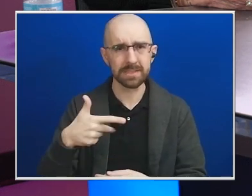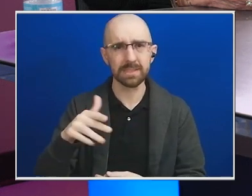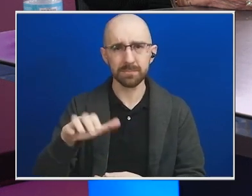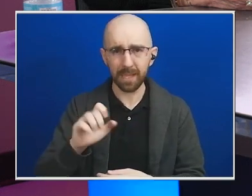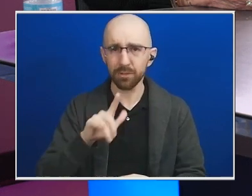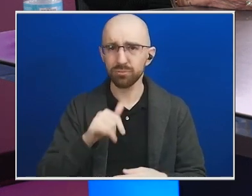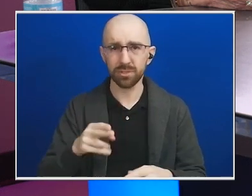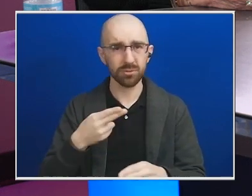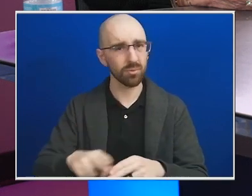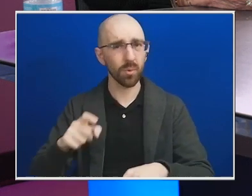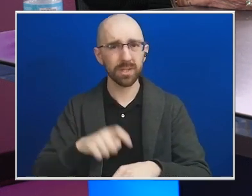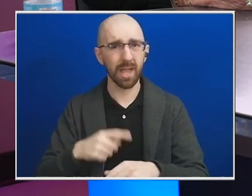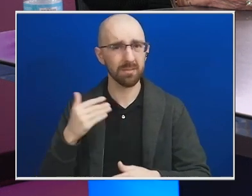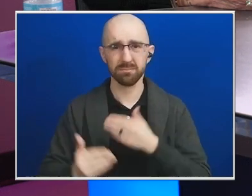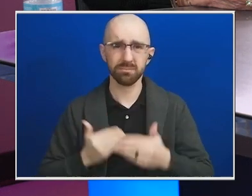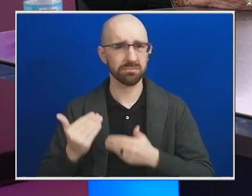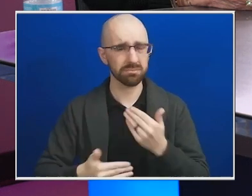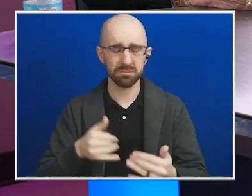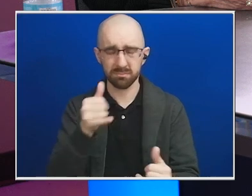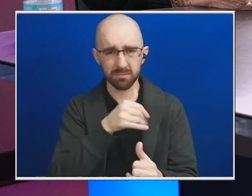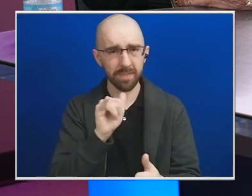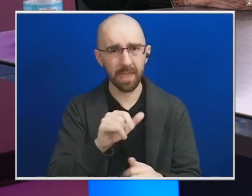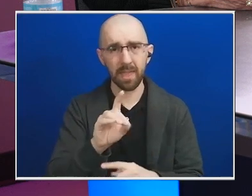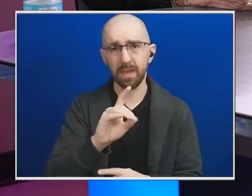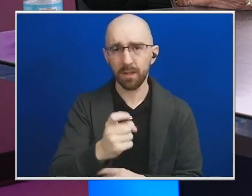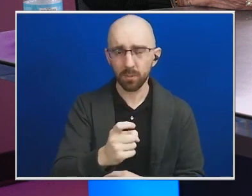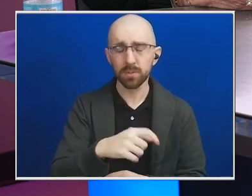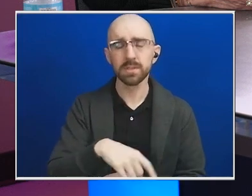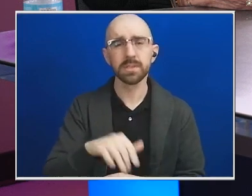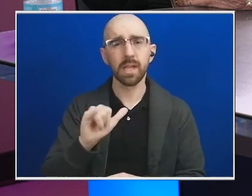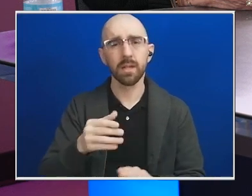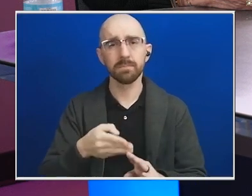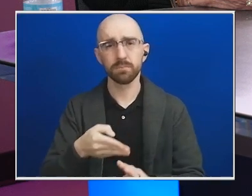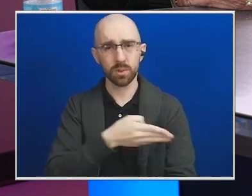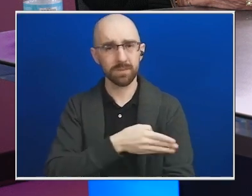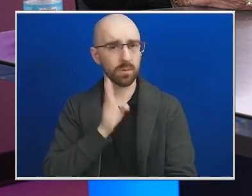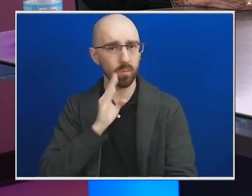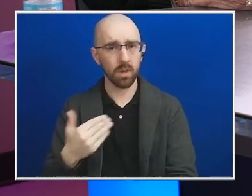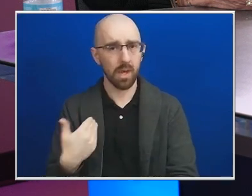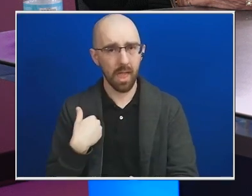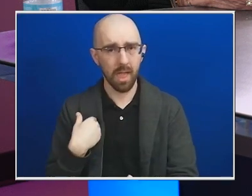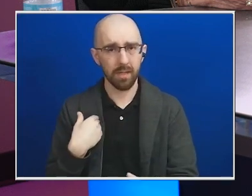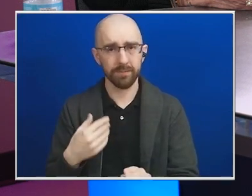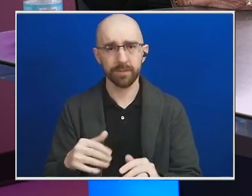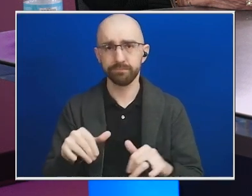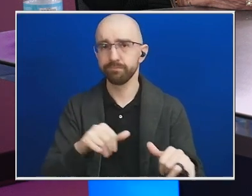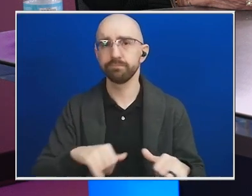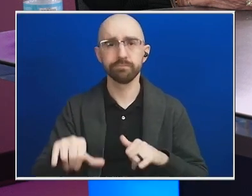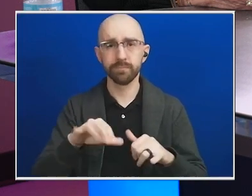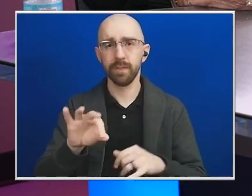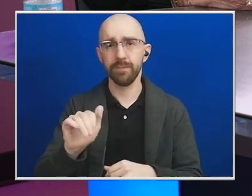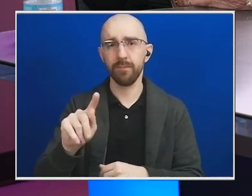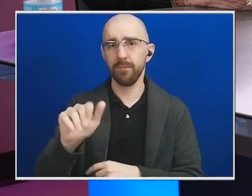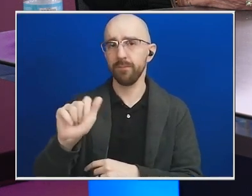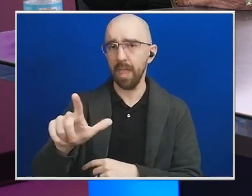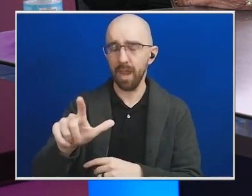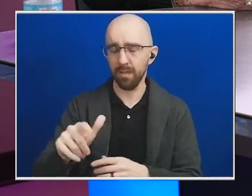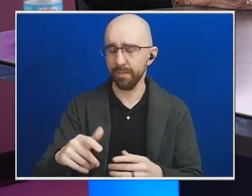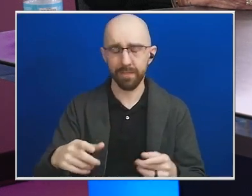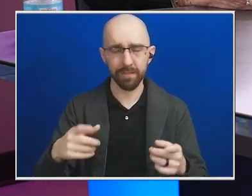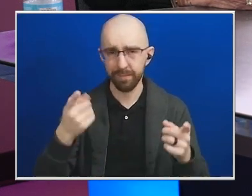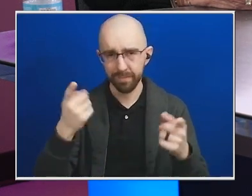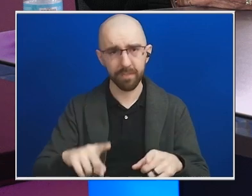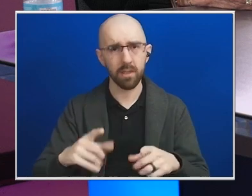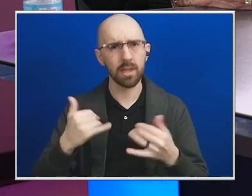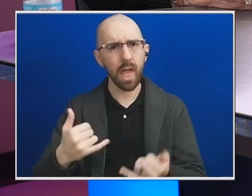span that diagnoses that previously would have been uniformly fatal in childhood are now well treated and managed